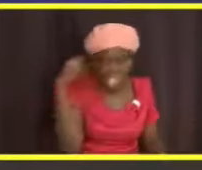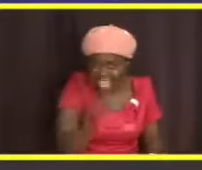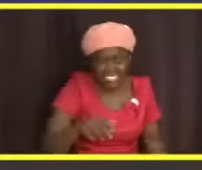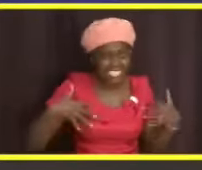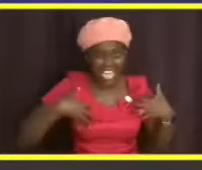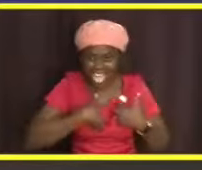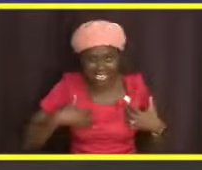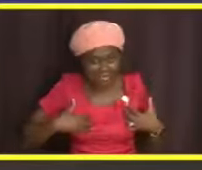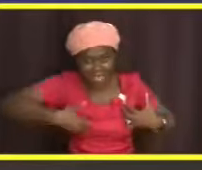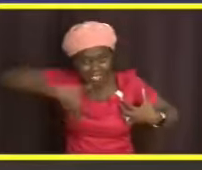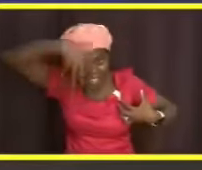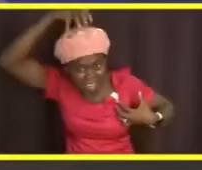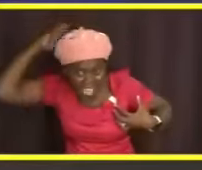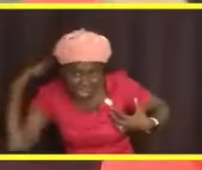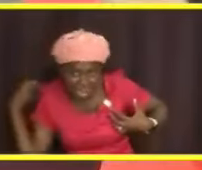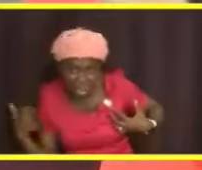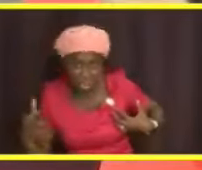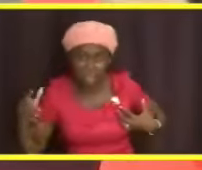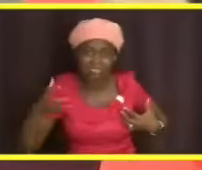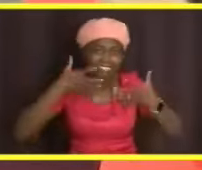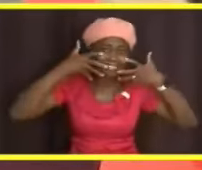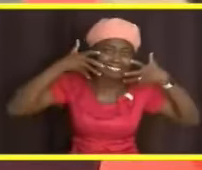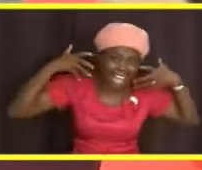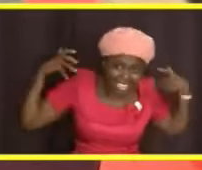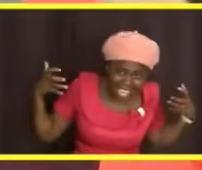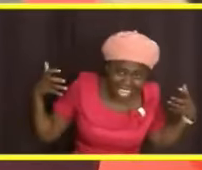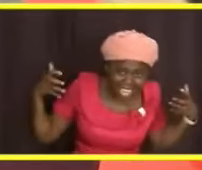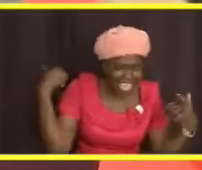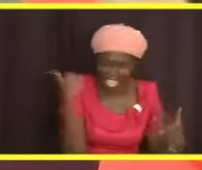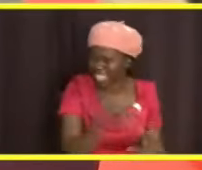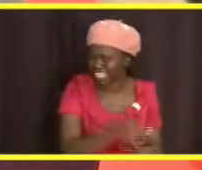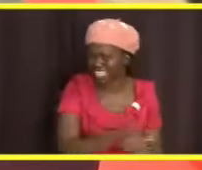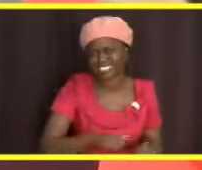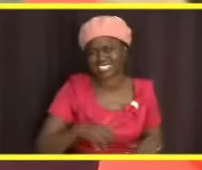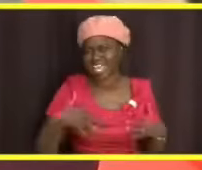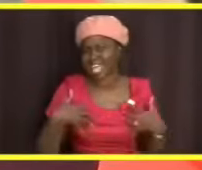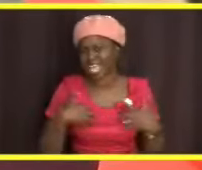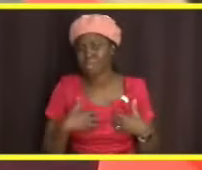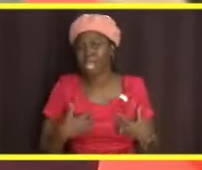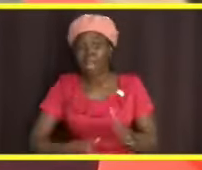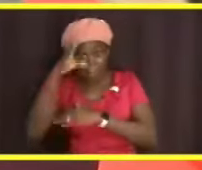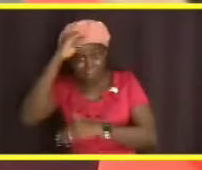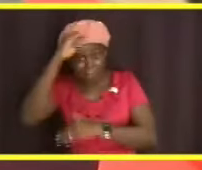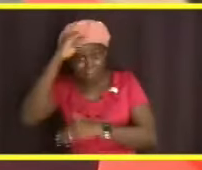whatever. Man can teach them to become